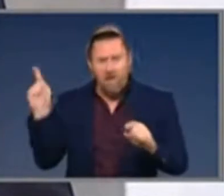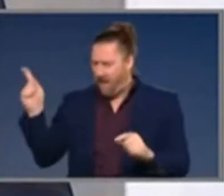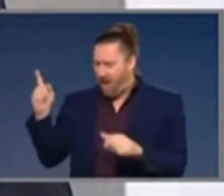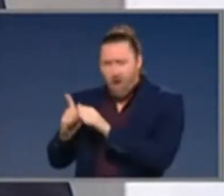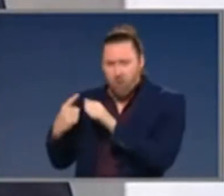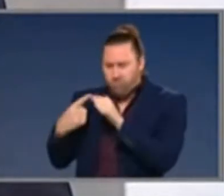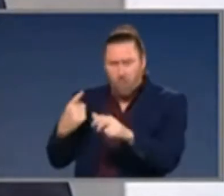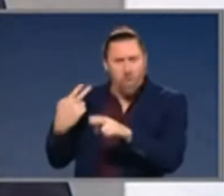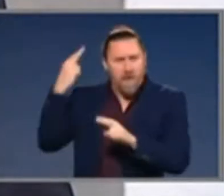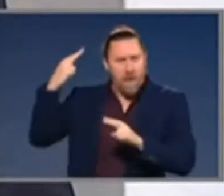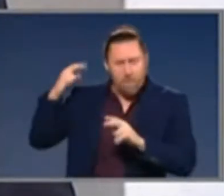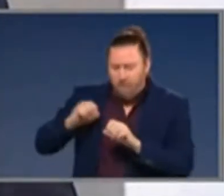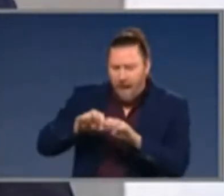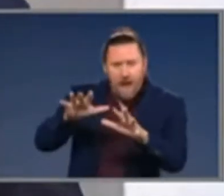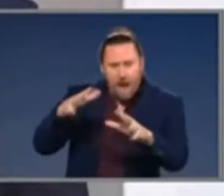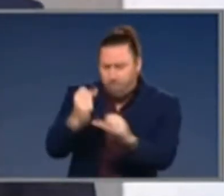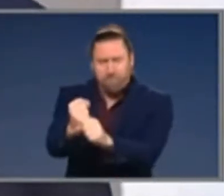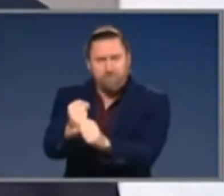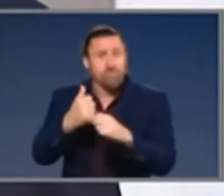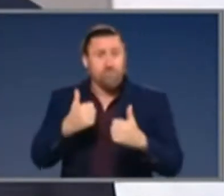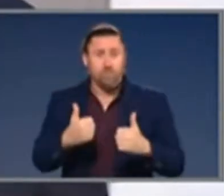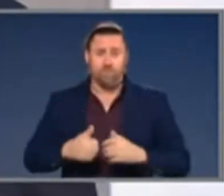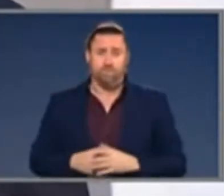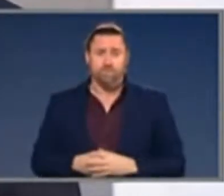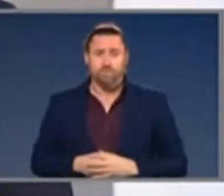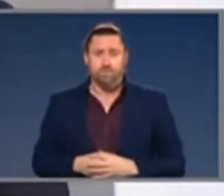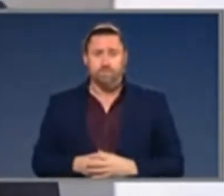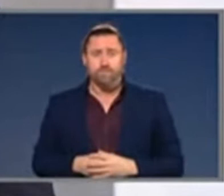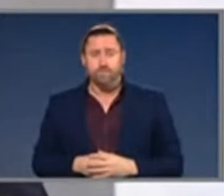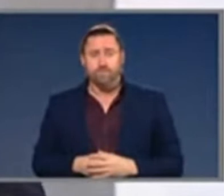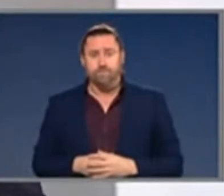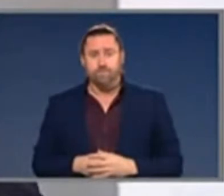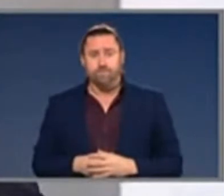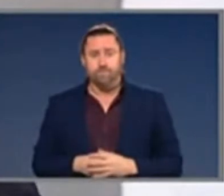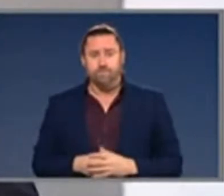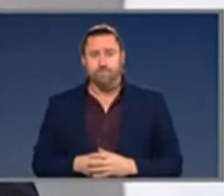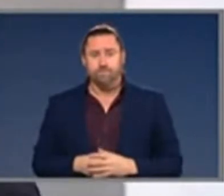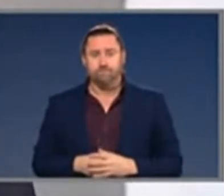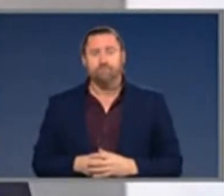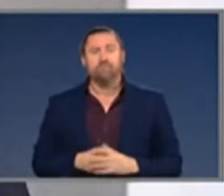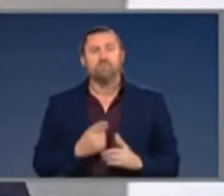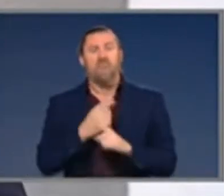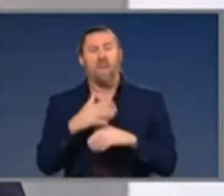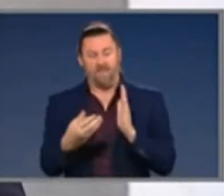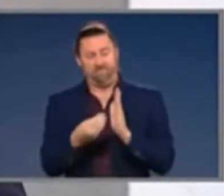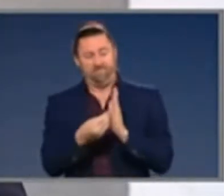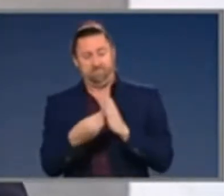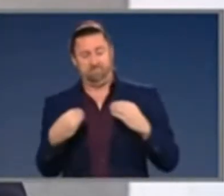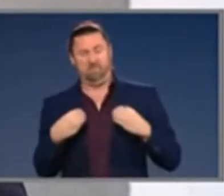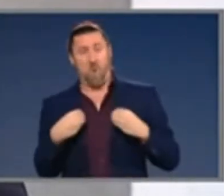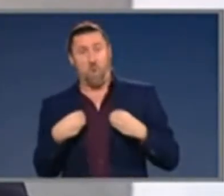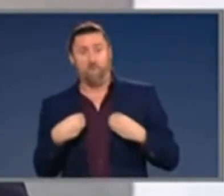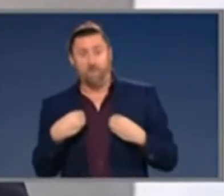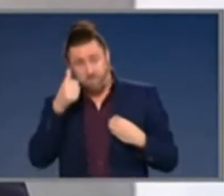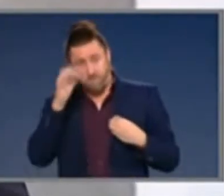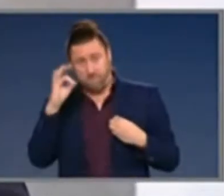ensure that they can be contained. Just finally, I just want to make a couple of points on the economic issues. It is